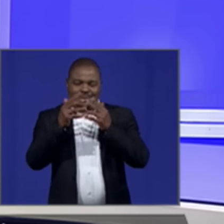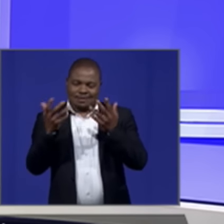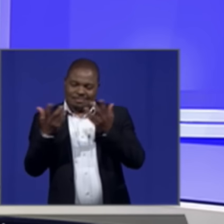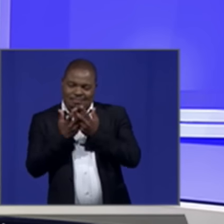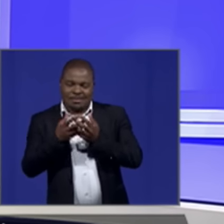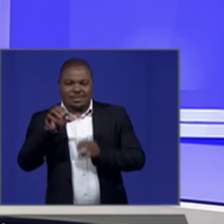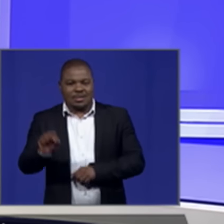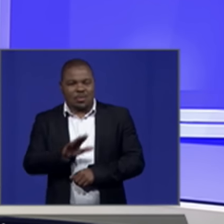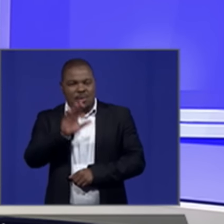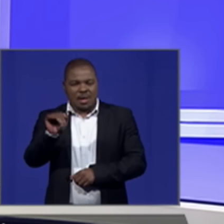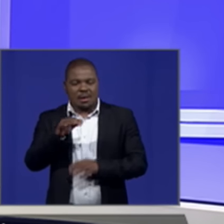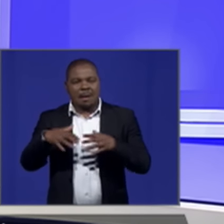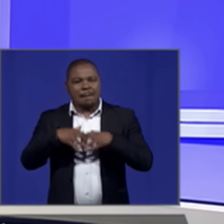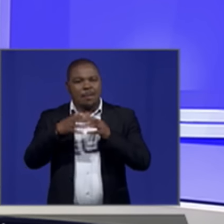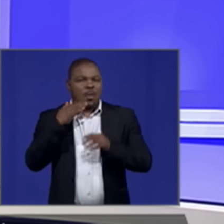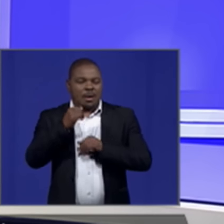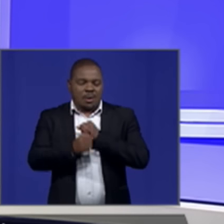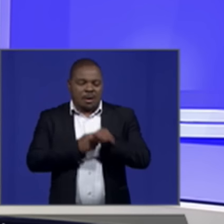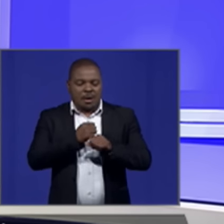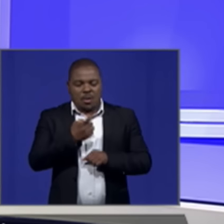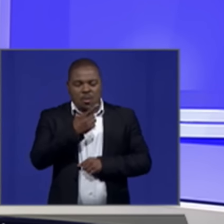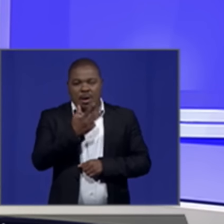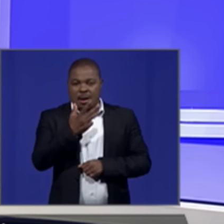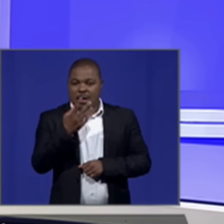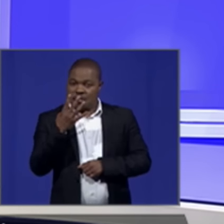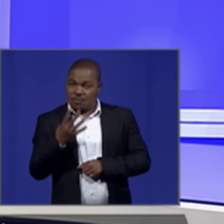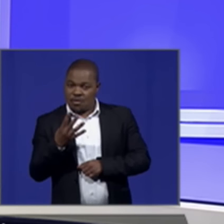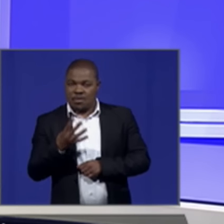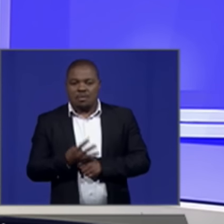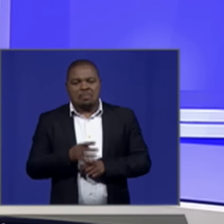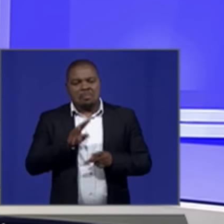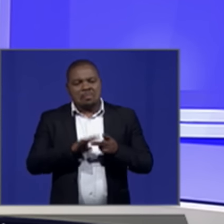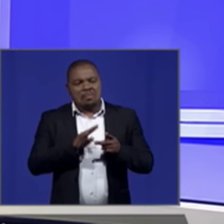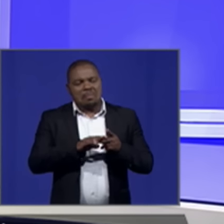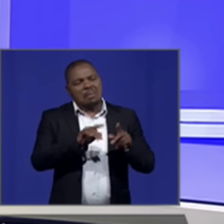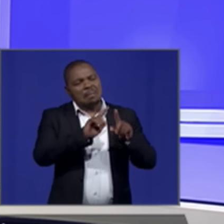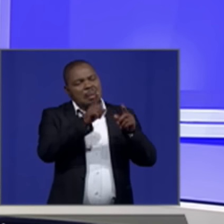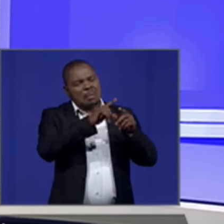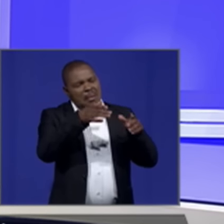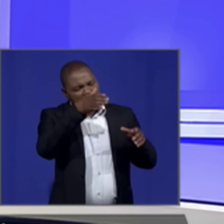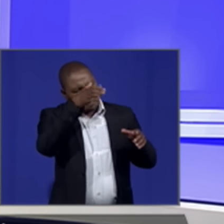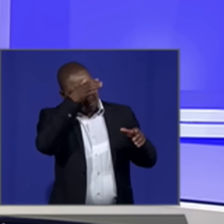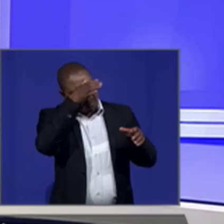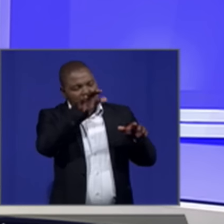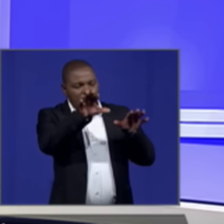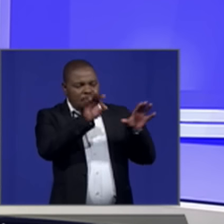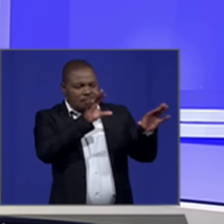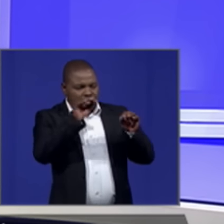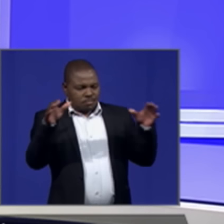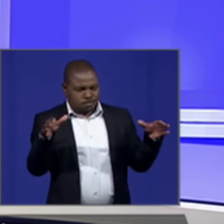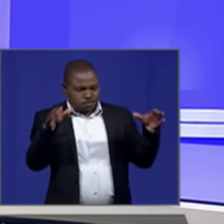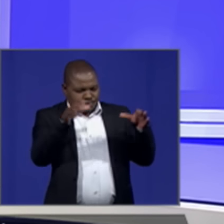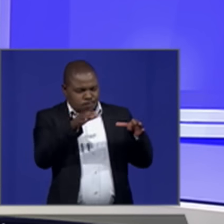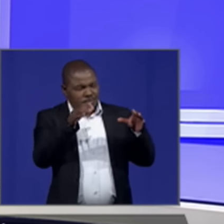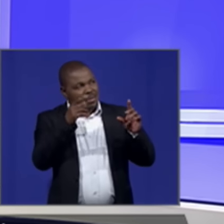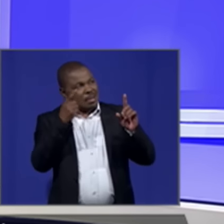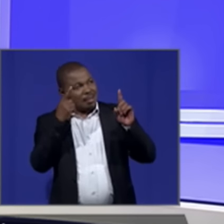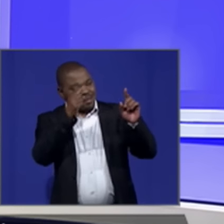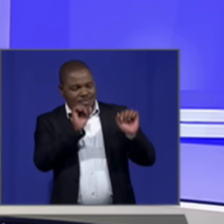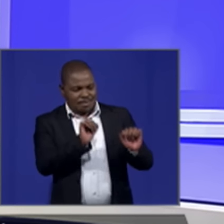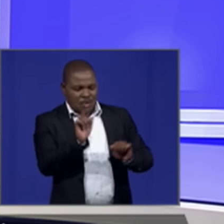naga. O tlhamilwe ka ngwaga wa 1994 mme o ne wa ngwa ka botlhale jwa dikemedi tse di neng di tlhophilwe tse di neng di ikemiseditse go